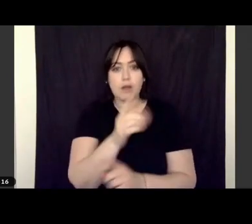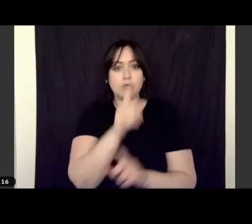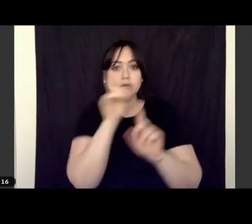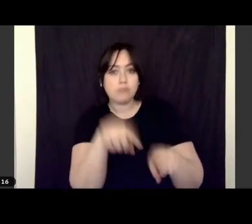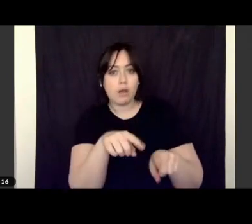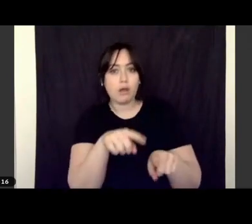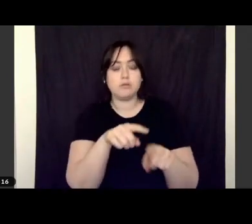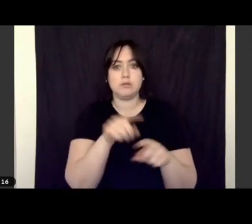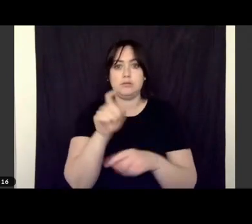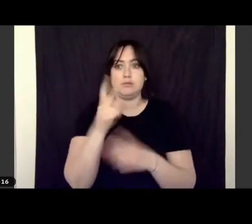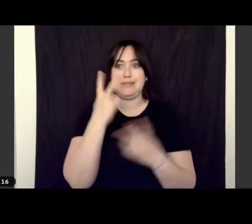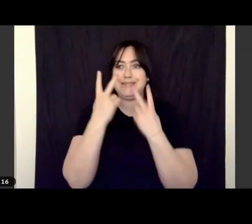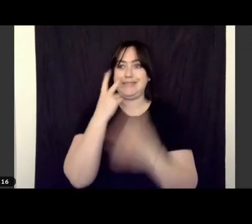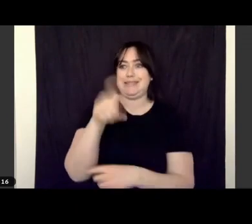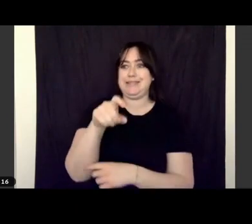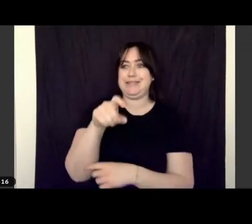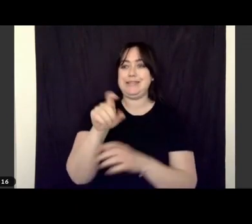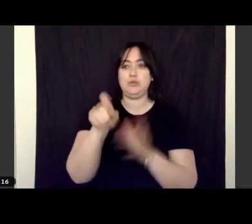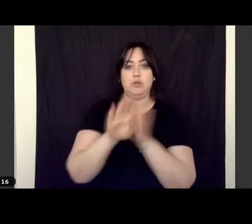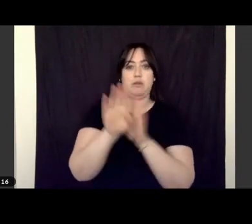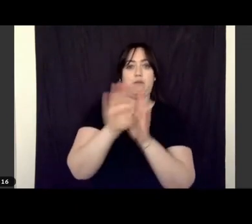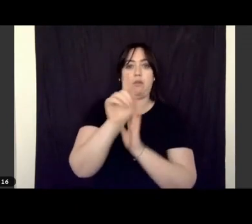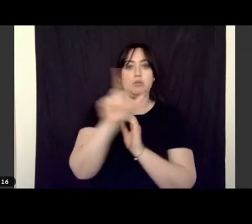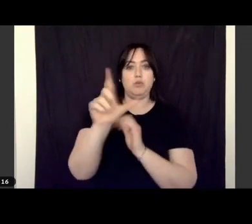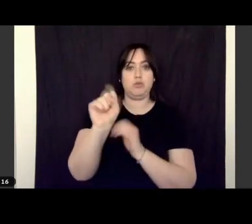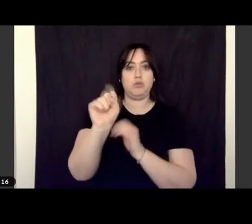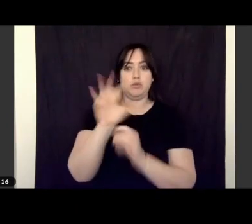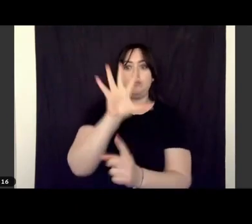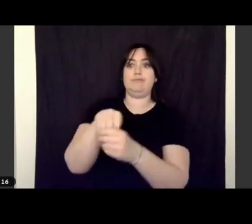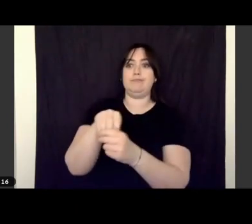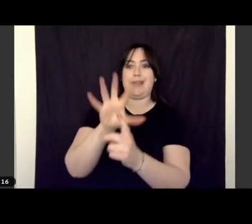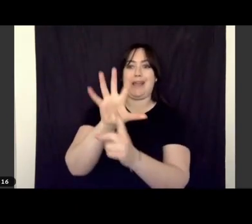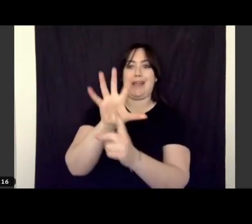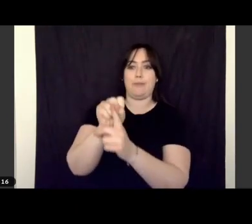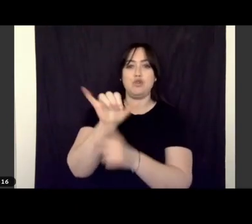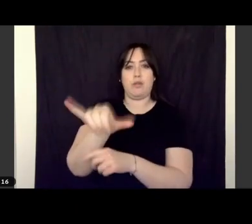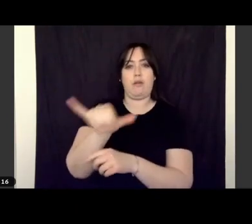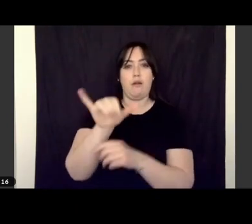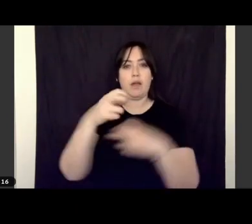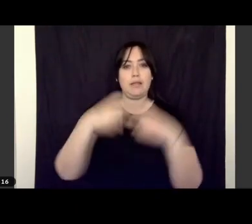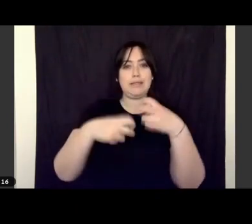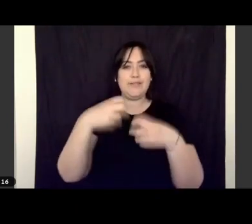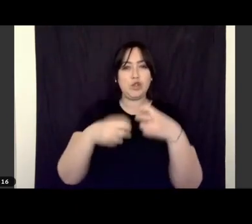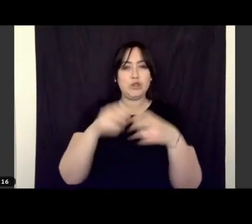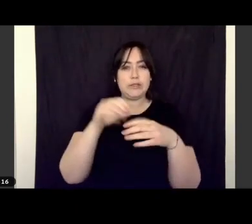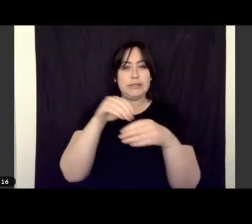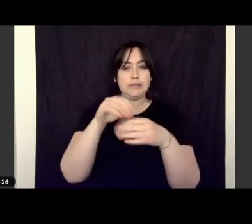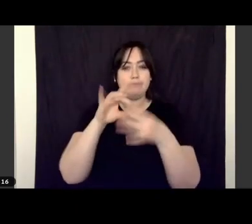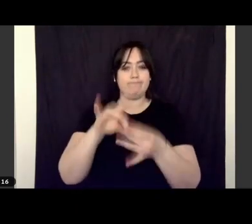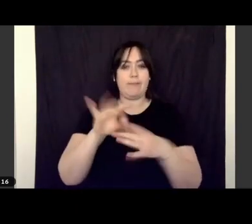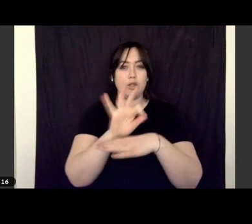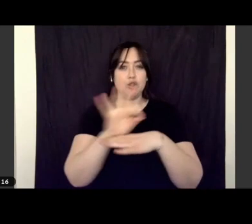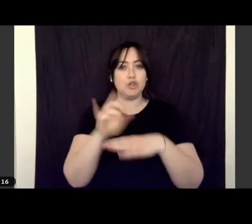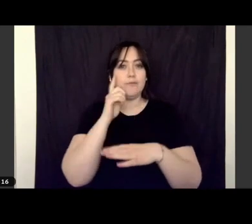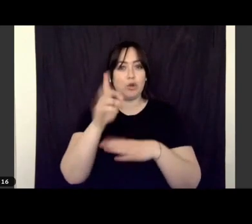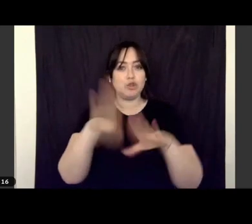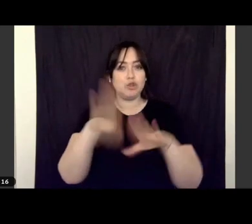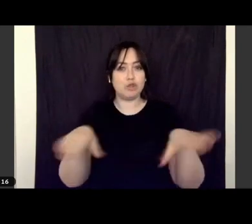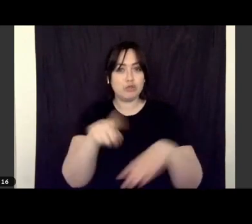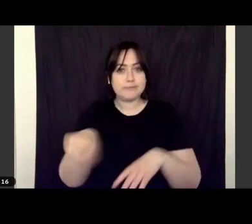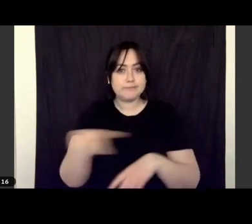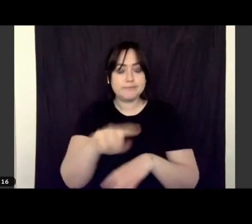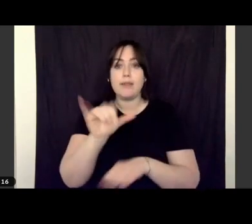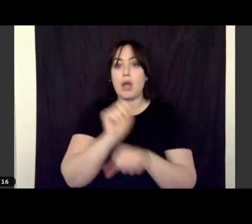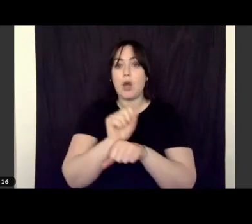tool that could capture difficulty in functioning among children. So it is a work that took place